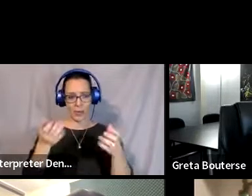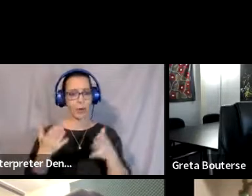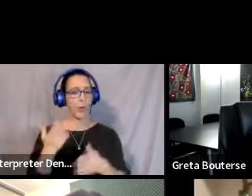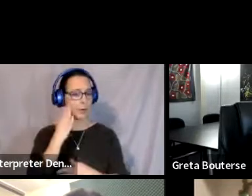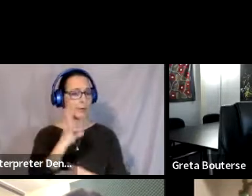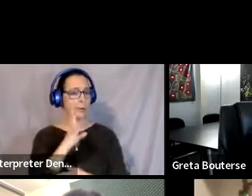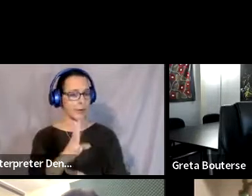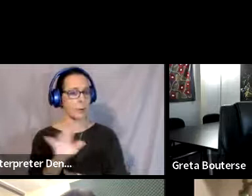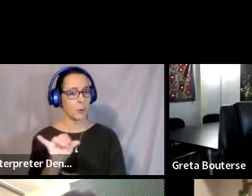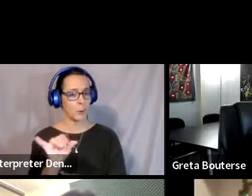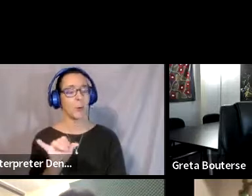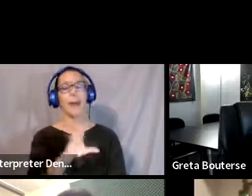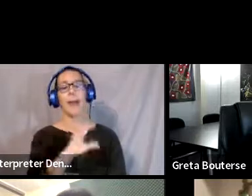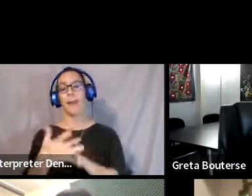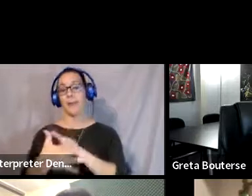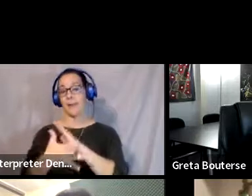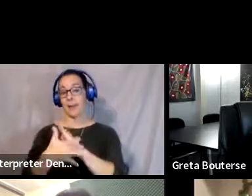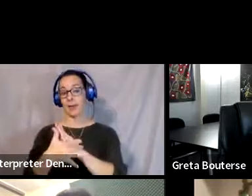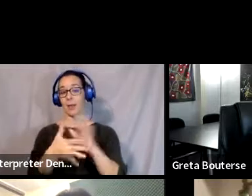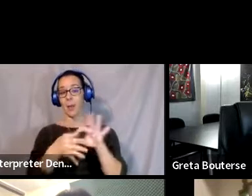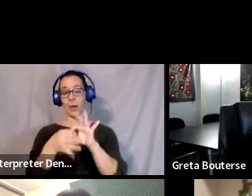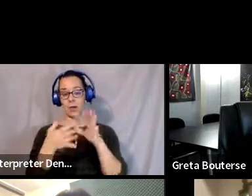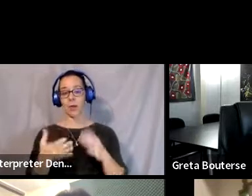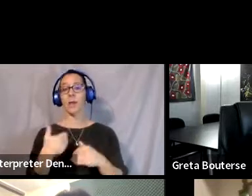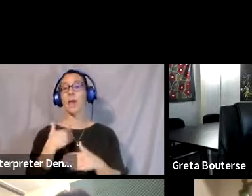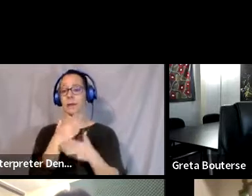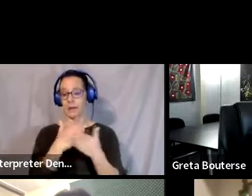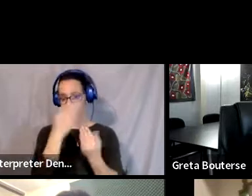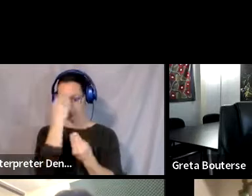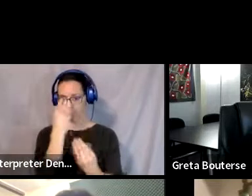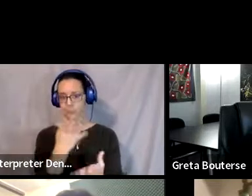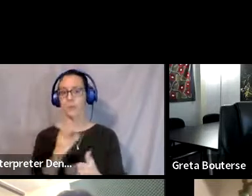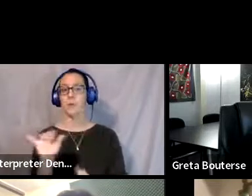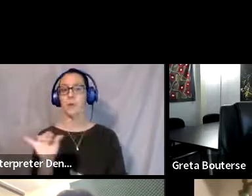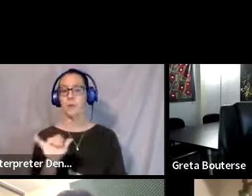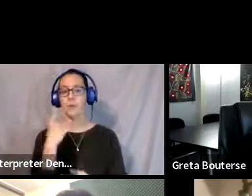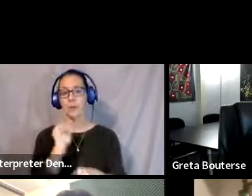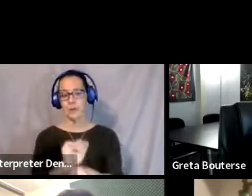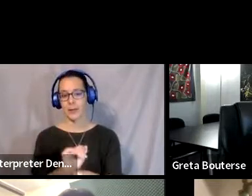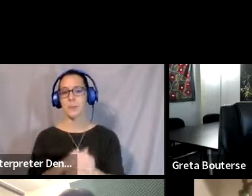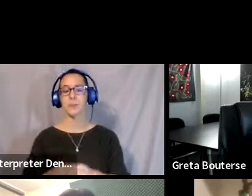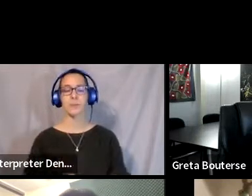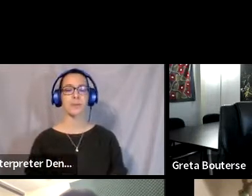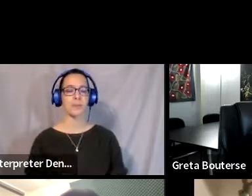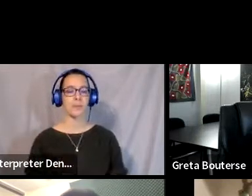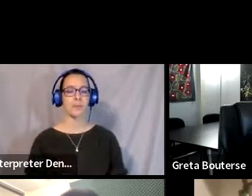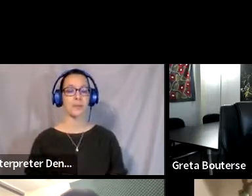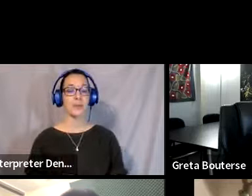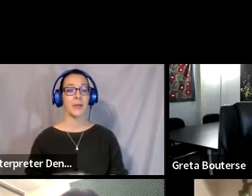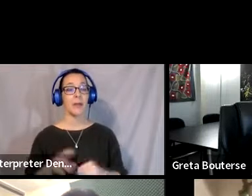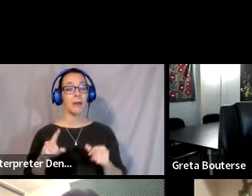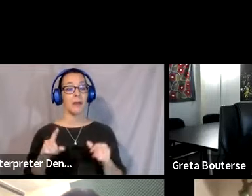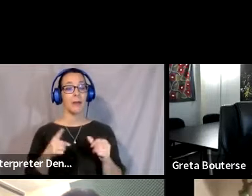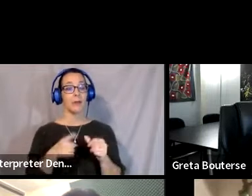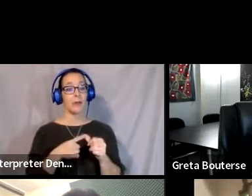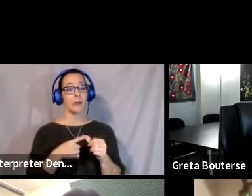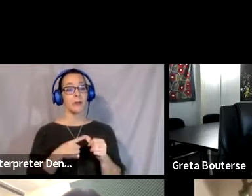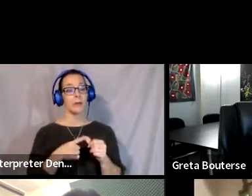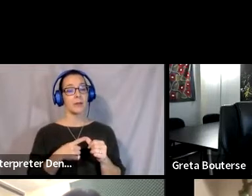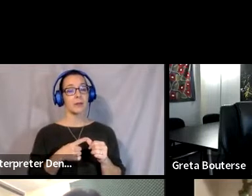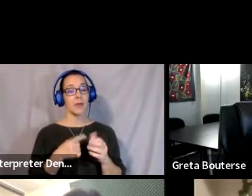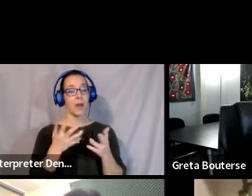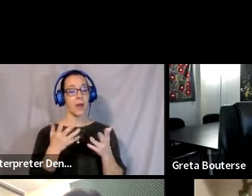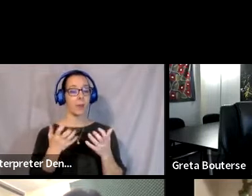and tech coordinator have some pieces as well to present this evening. I wanted to first of all